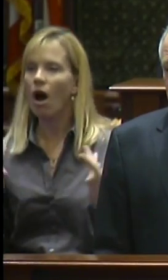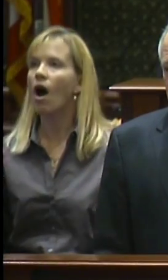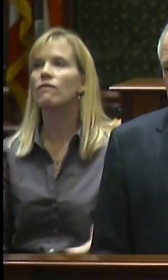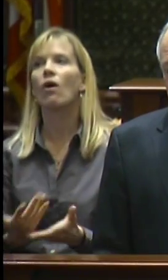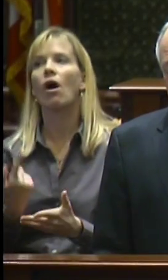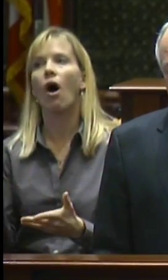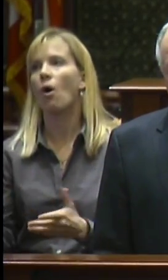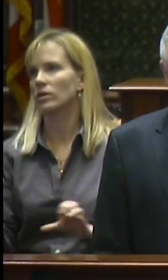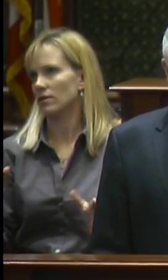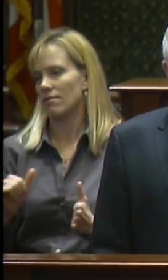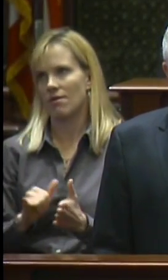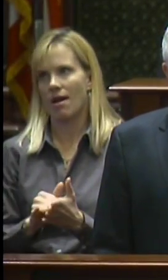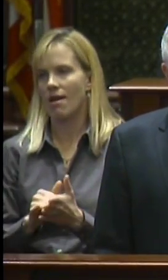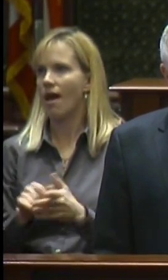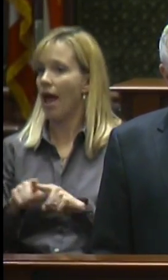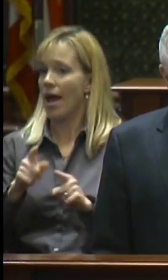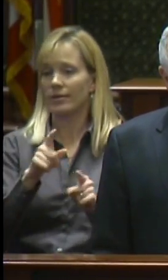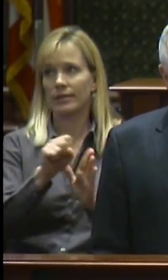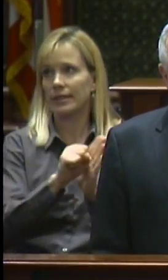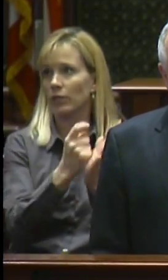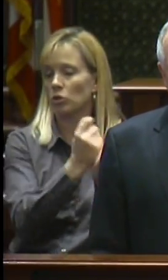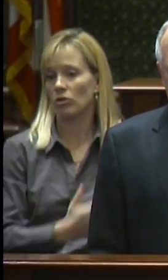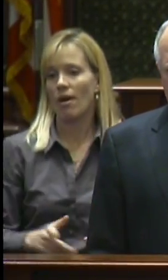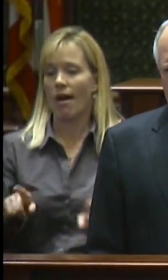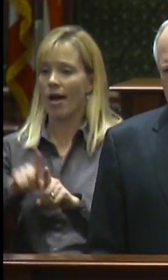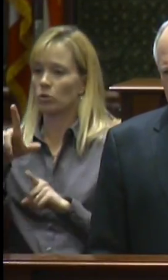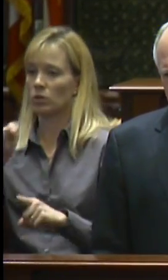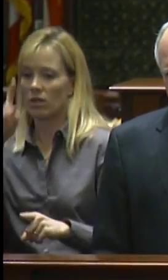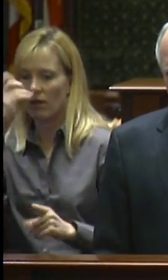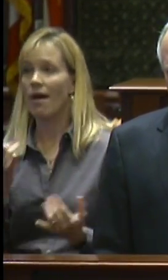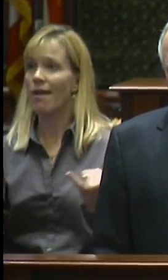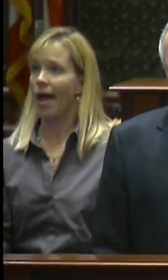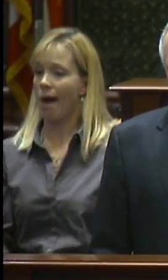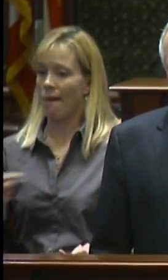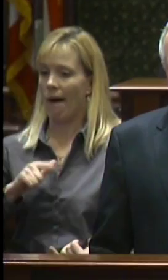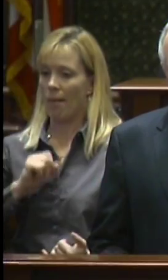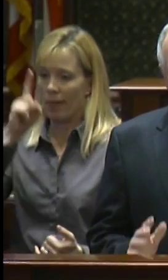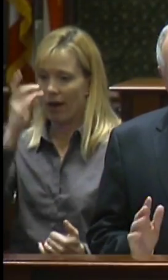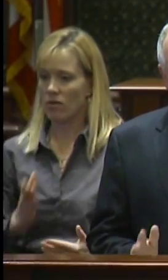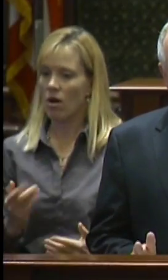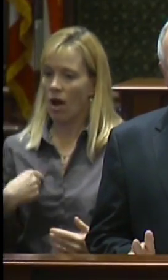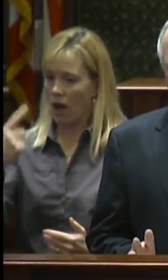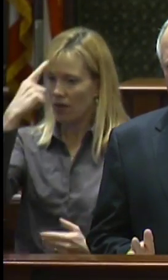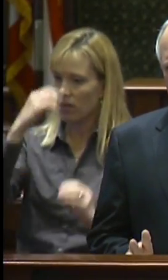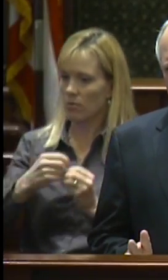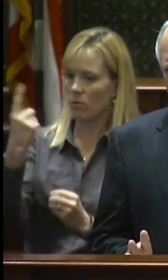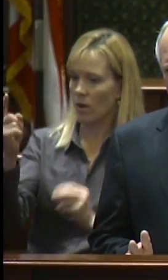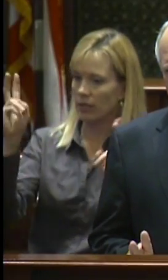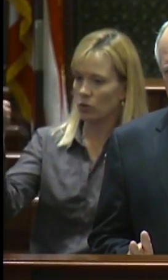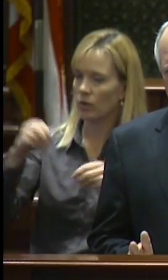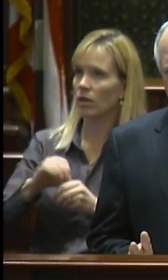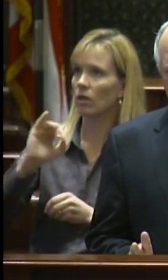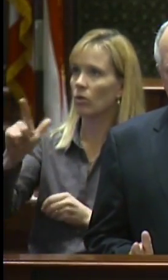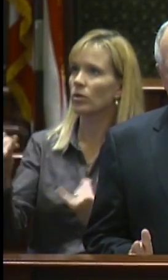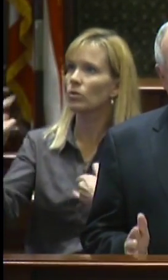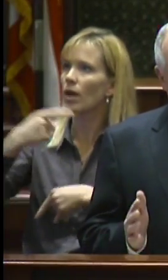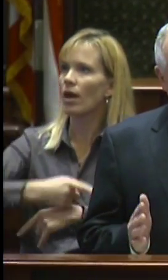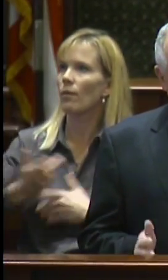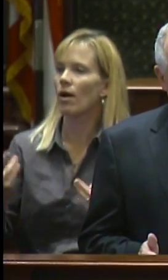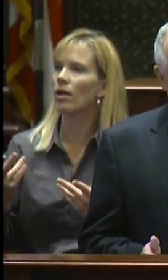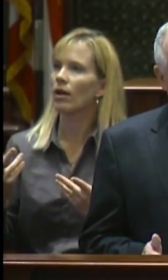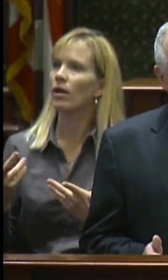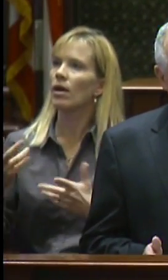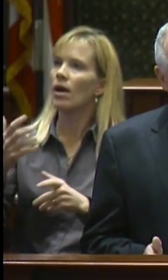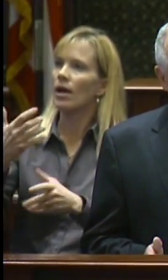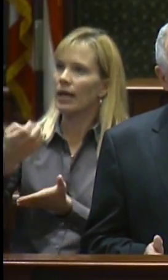always done that as state treasurer, as lieutenant governor, and now I'm the governor. And I think that the #1 issue in Illinois today is getting